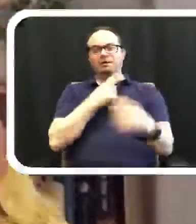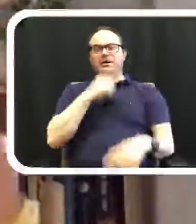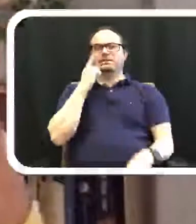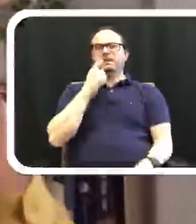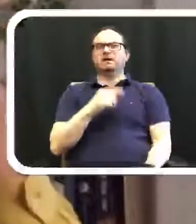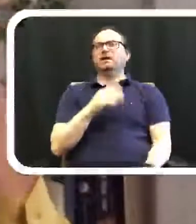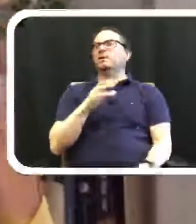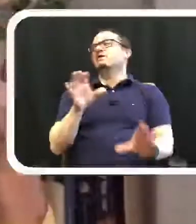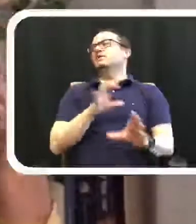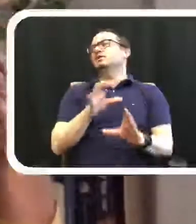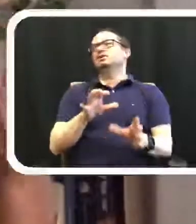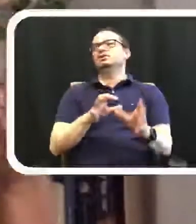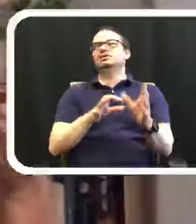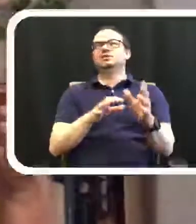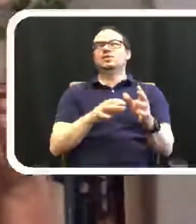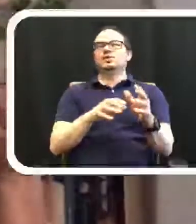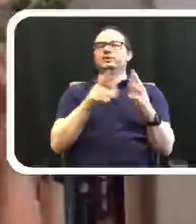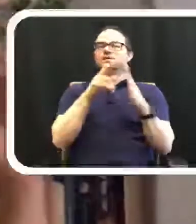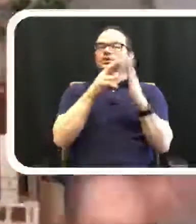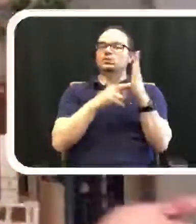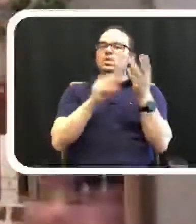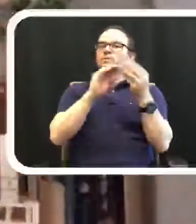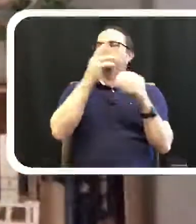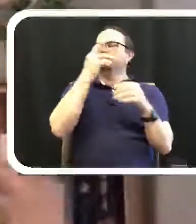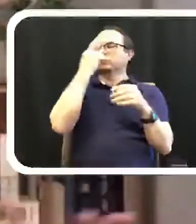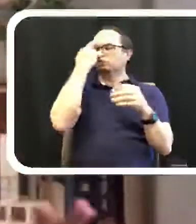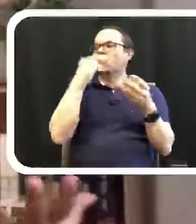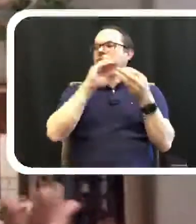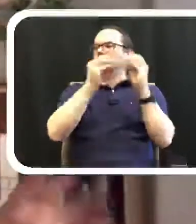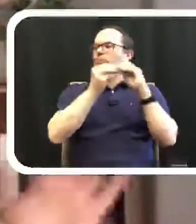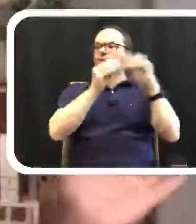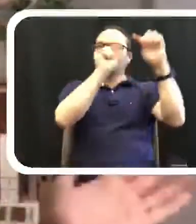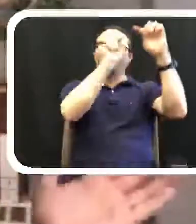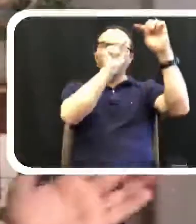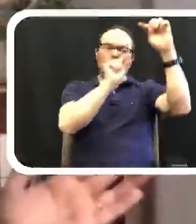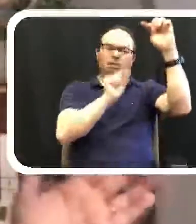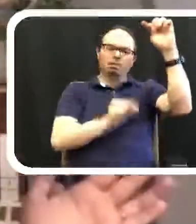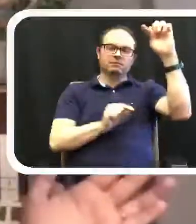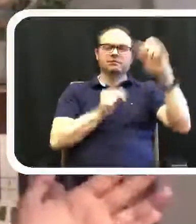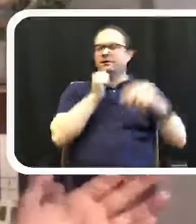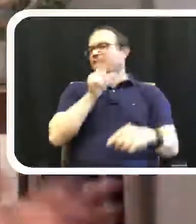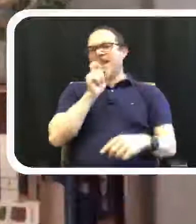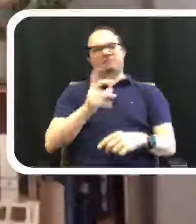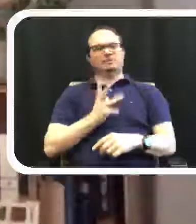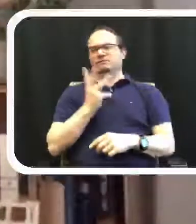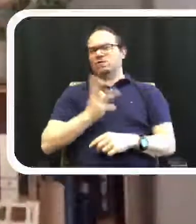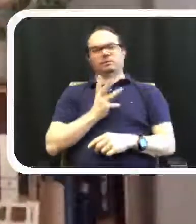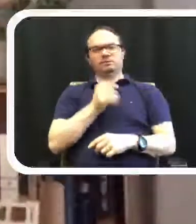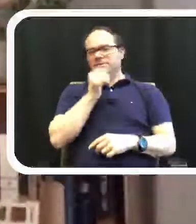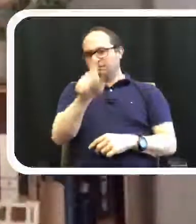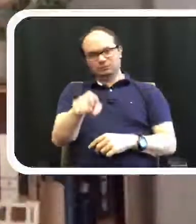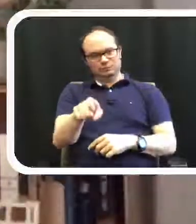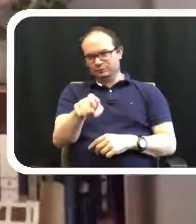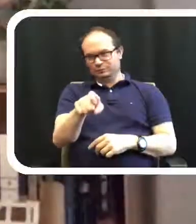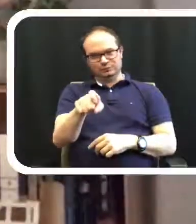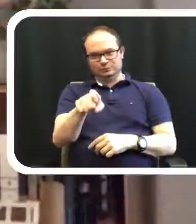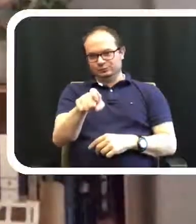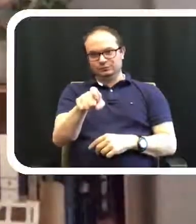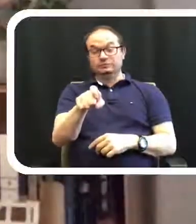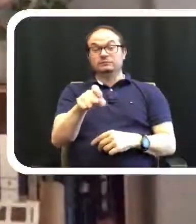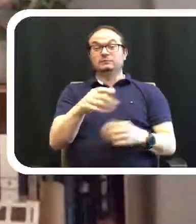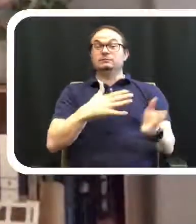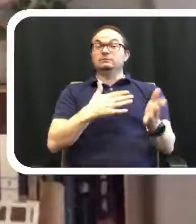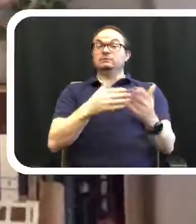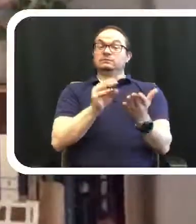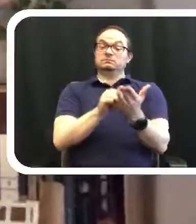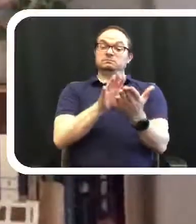have to do this Roman numeral series and it's very formal. It does not have to be very formal, even just